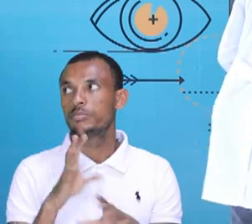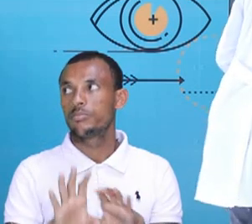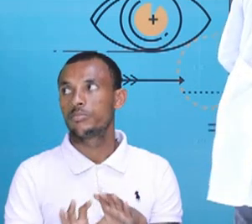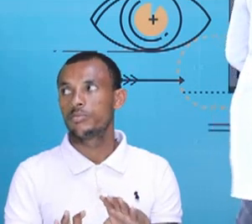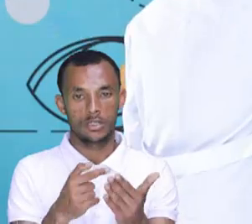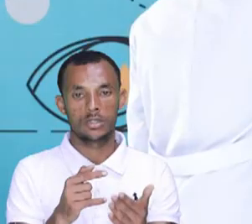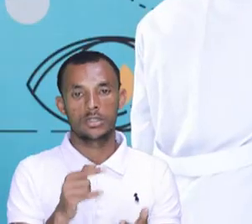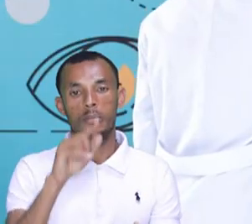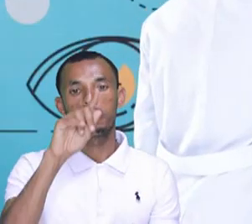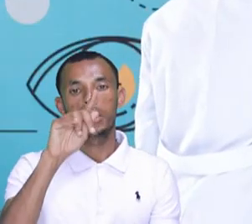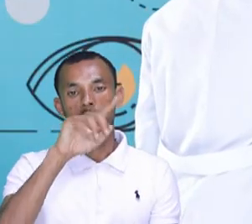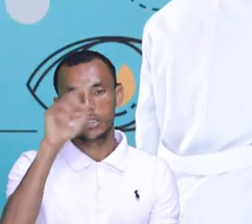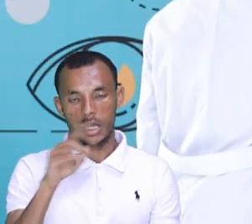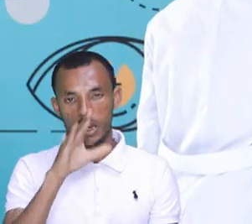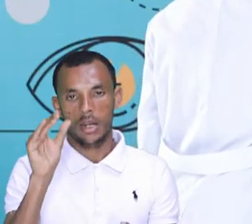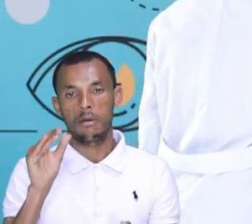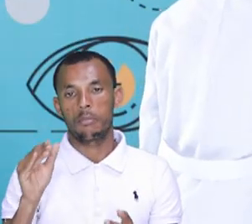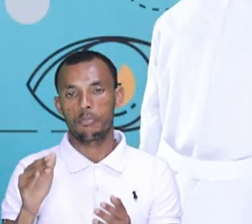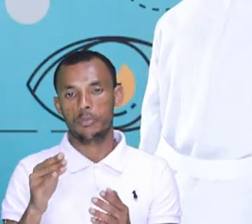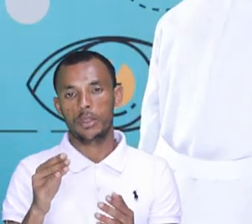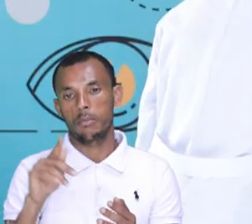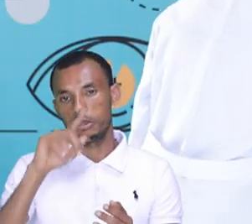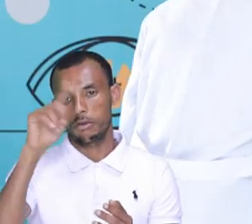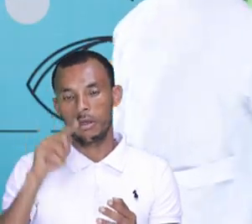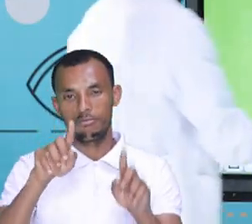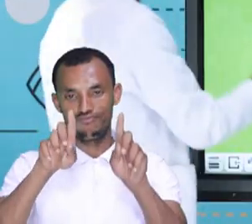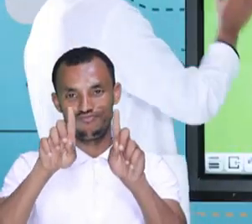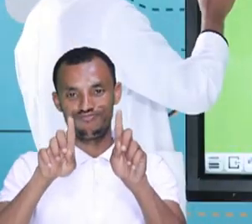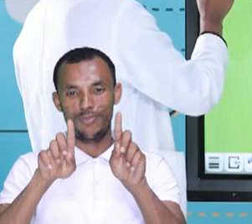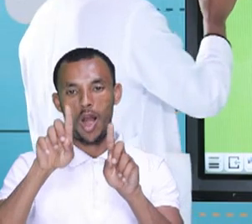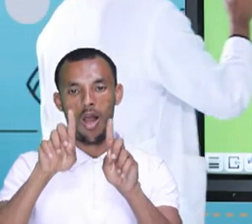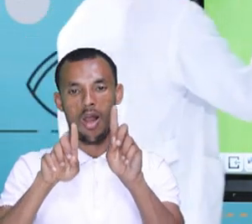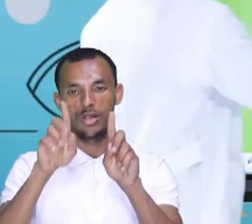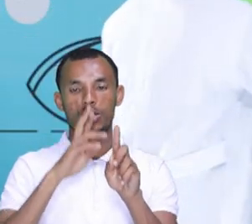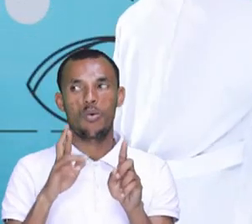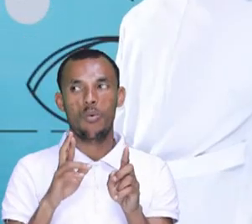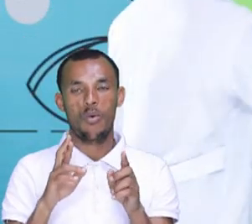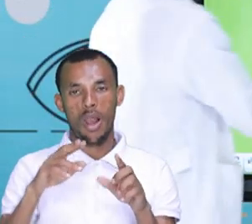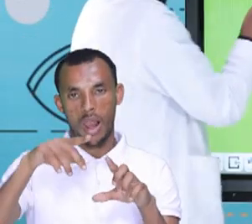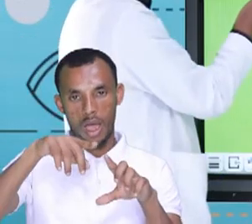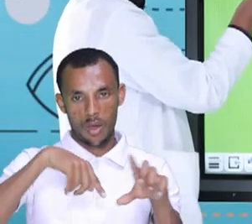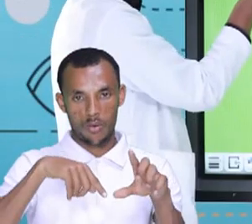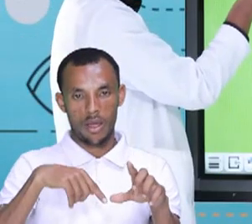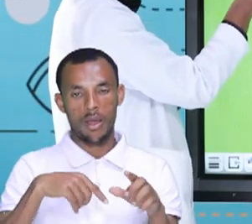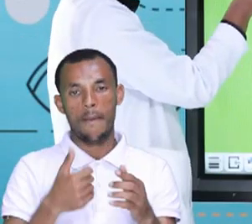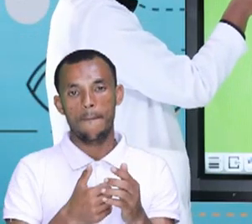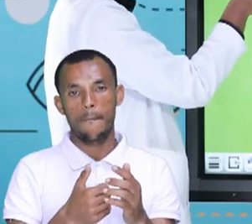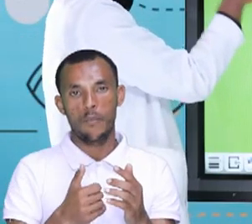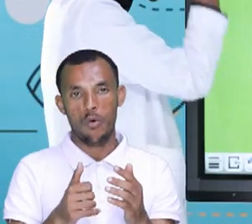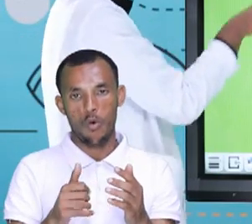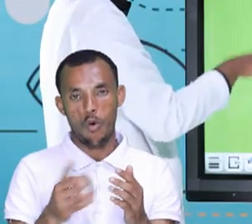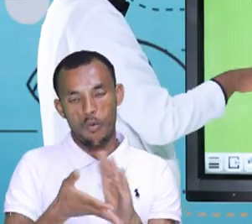This one is PZ, this one is PZ. Look, in this case, when a line passing through the center, the lines touch the